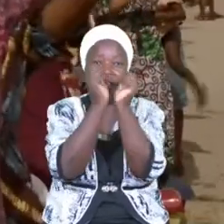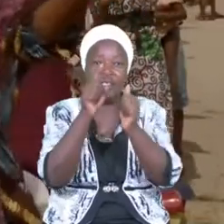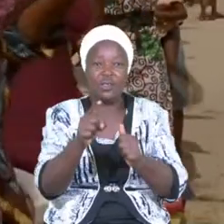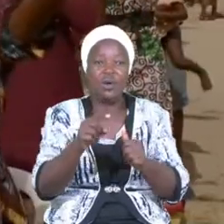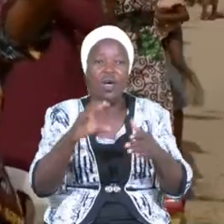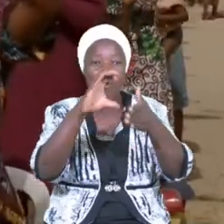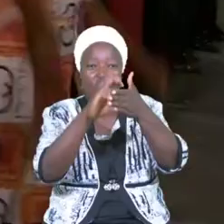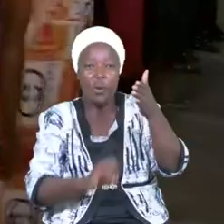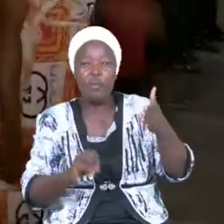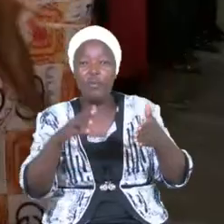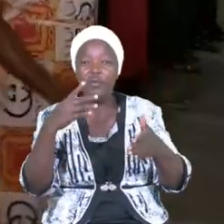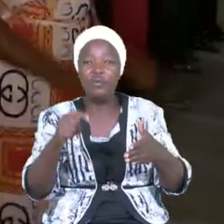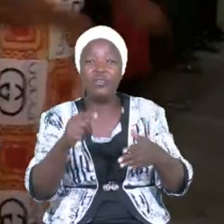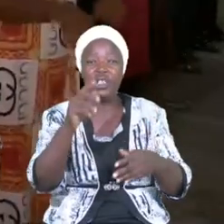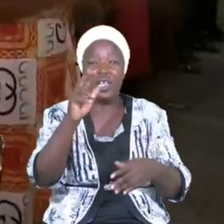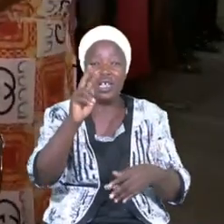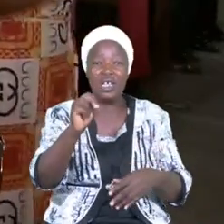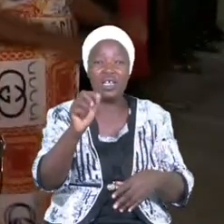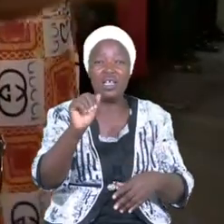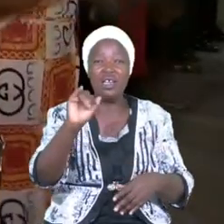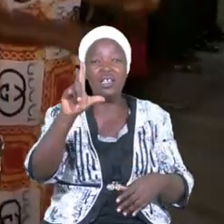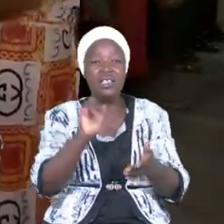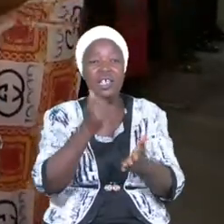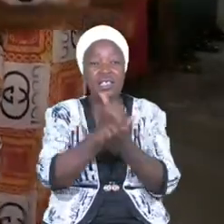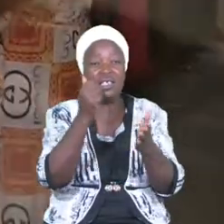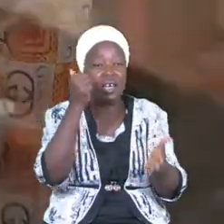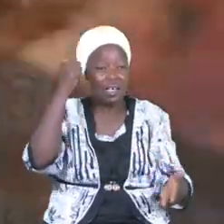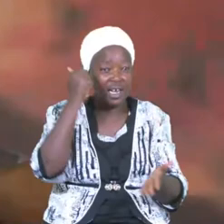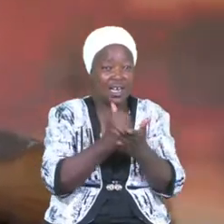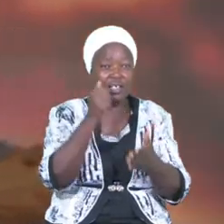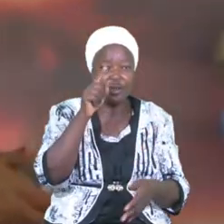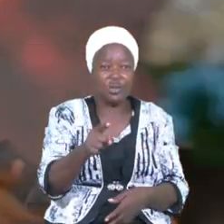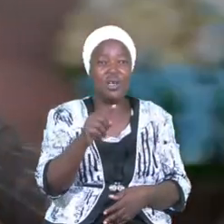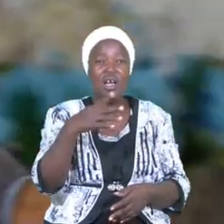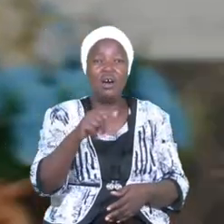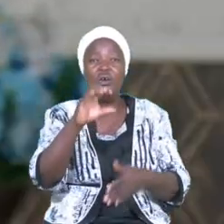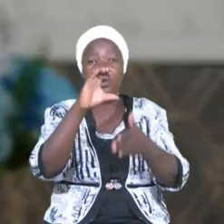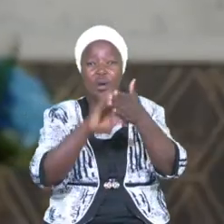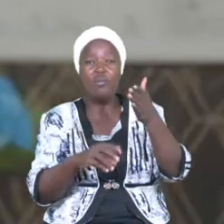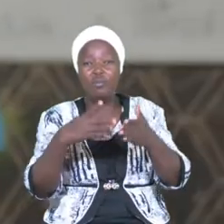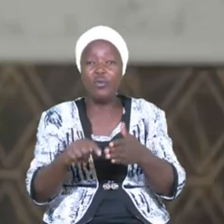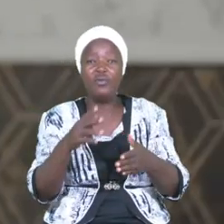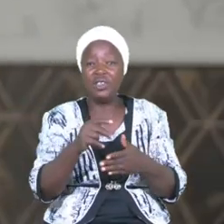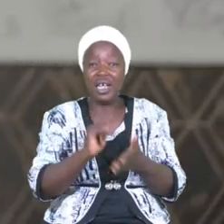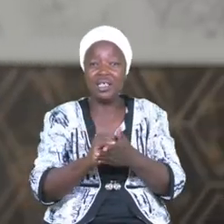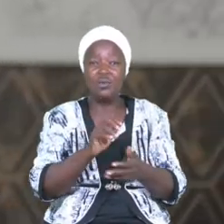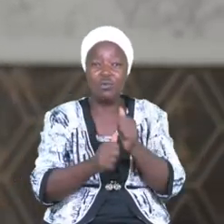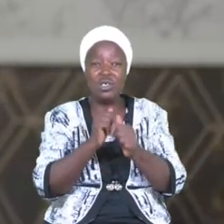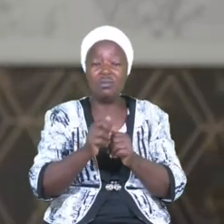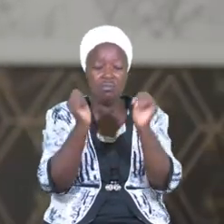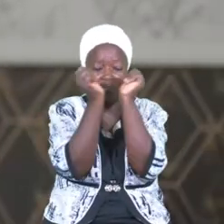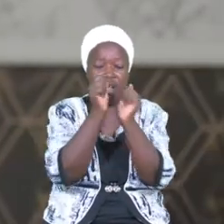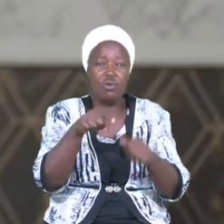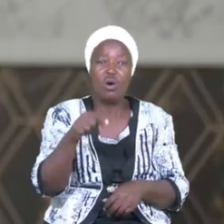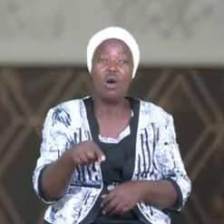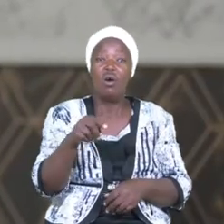nail that nails you. And remove the thorns that clamp you down. And now